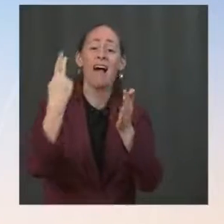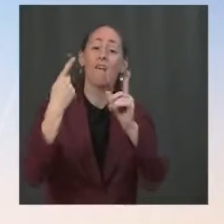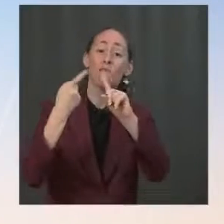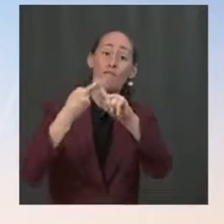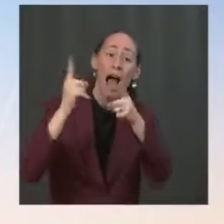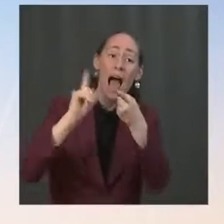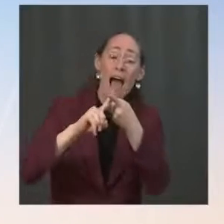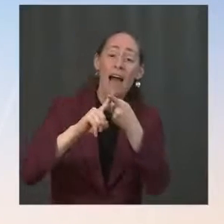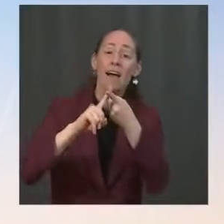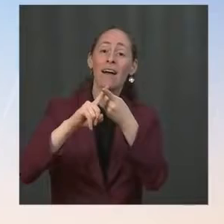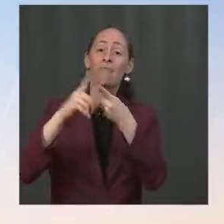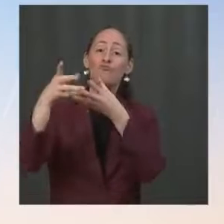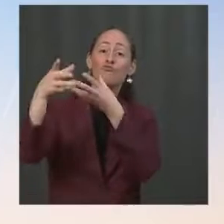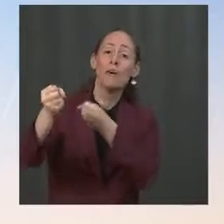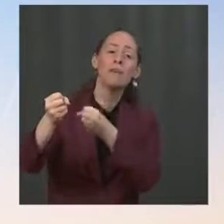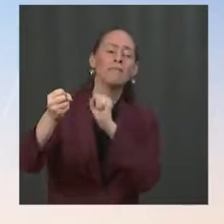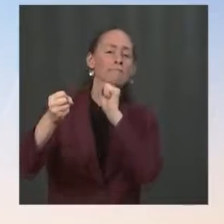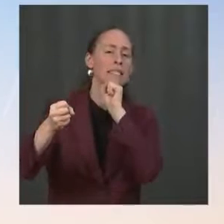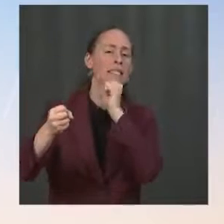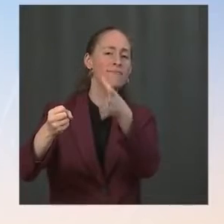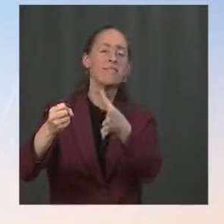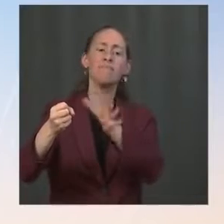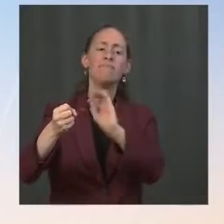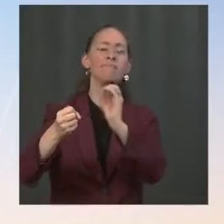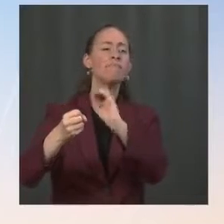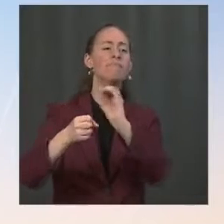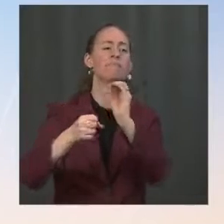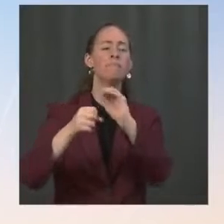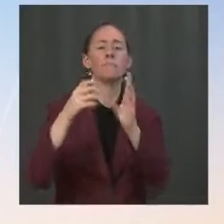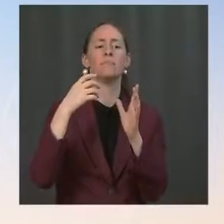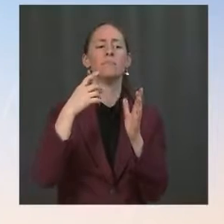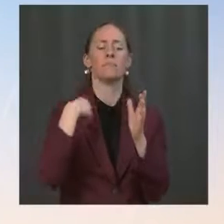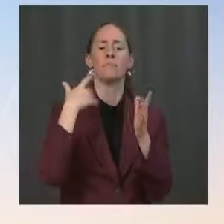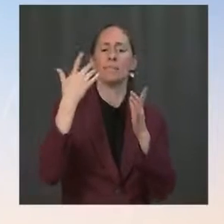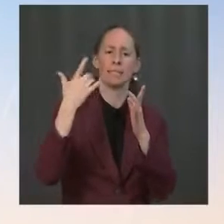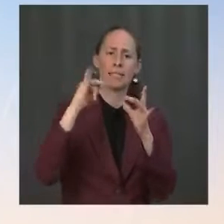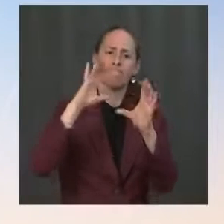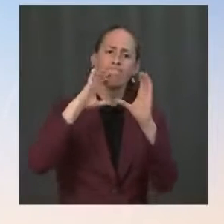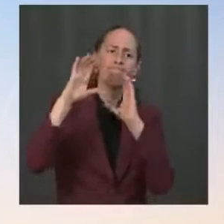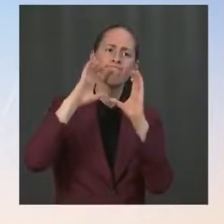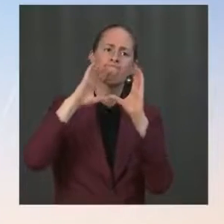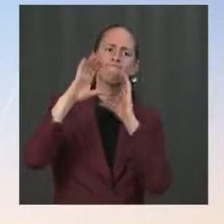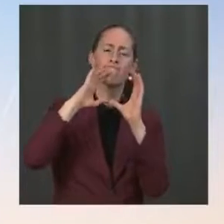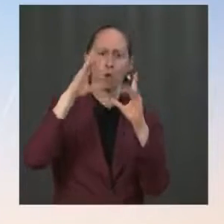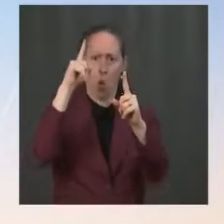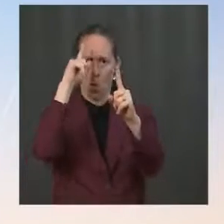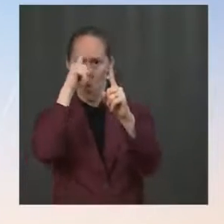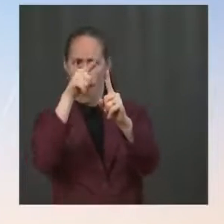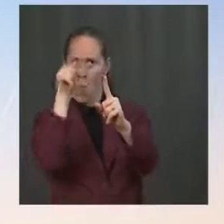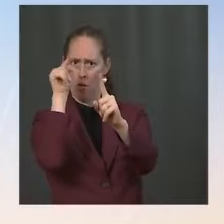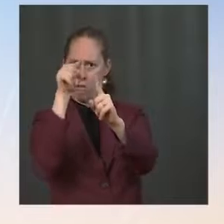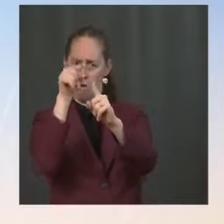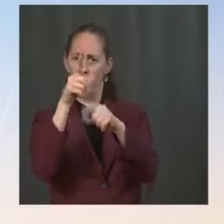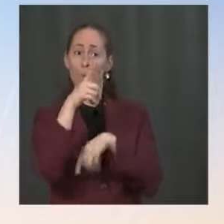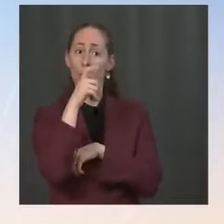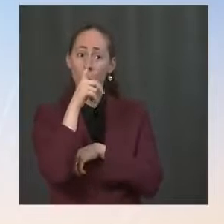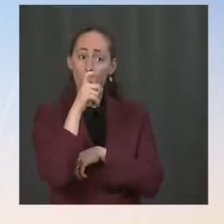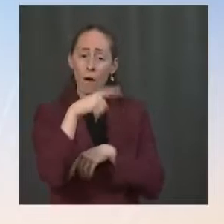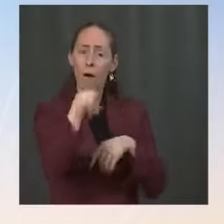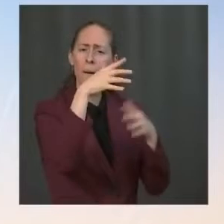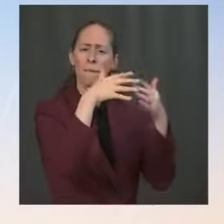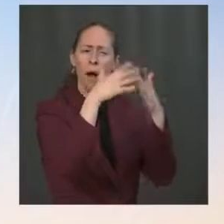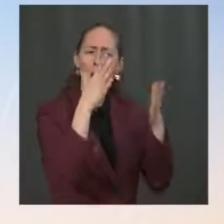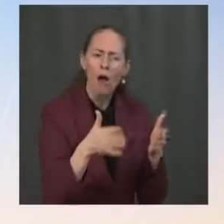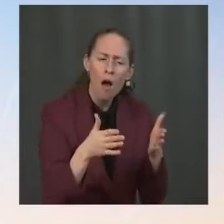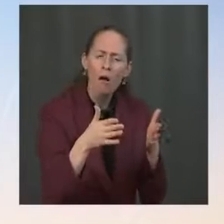based on trust, but we are continuing to coordinate to move American citizens, to move Afghan partners and our allies out. And